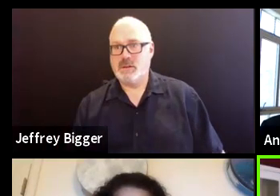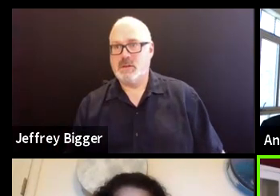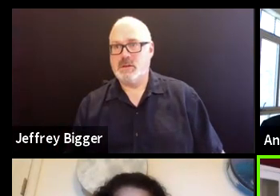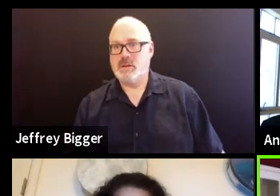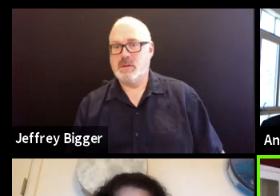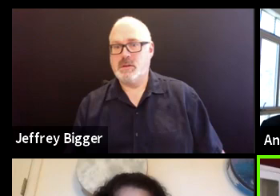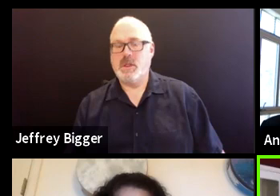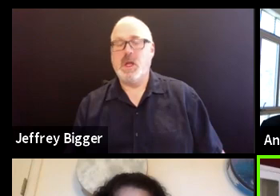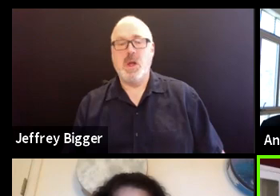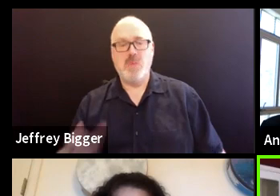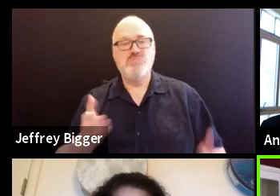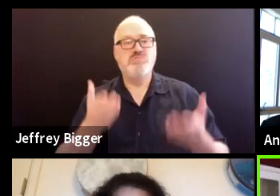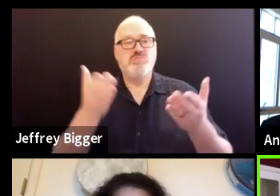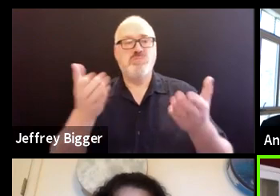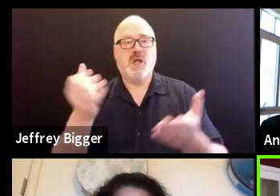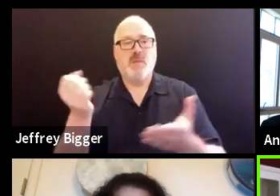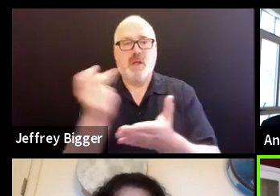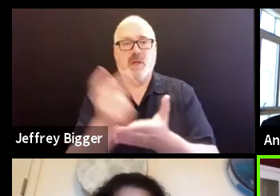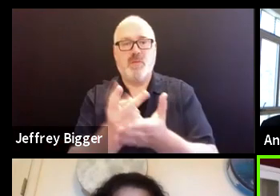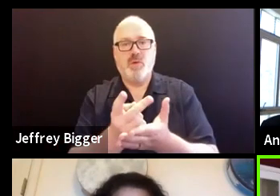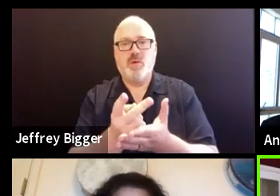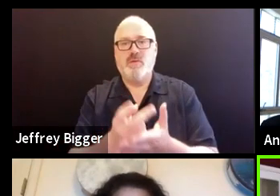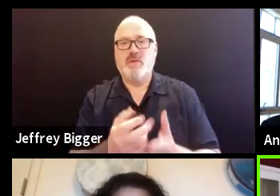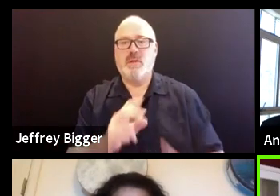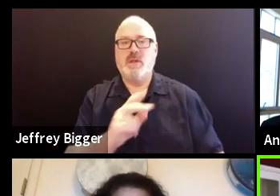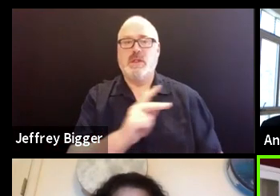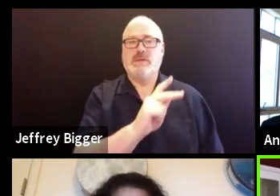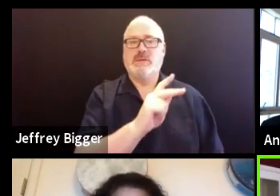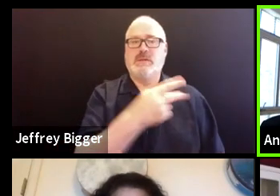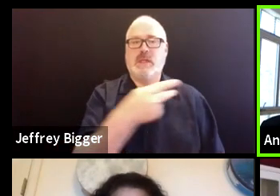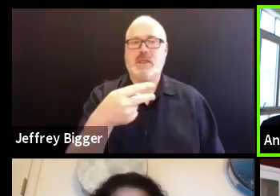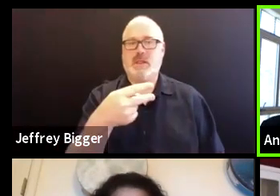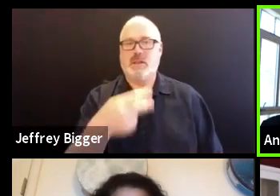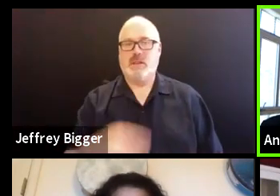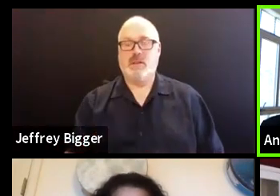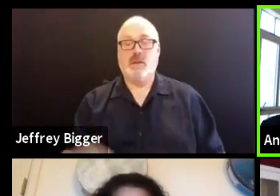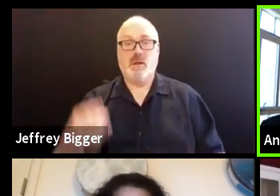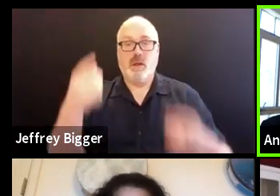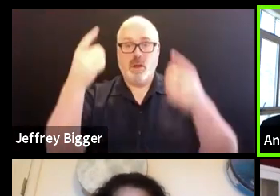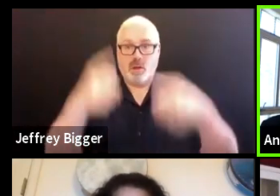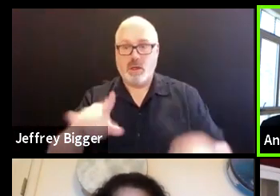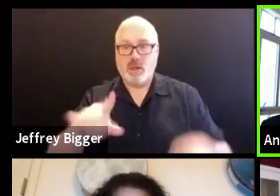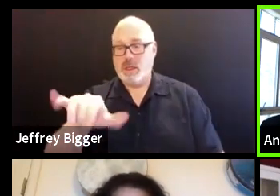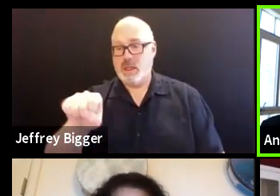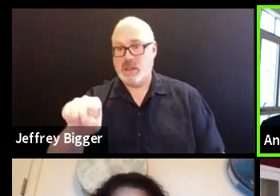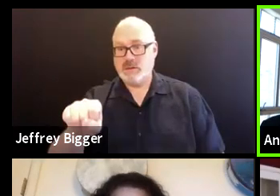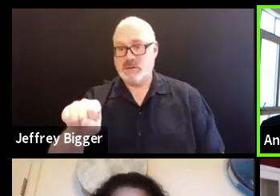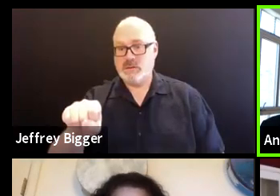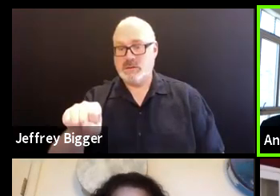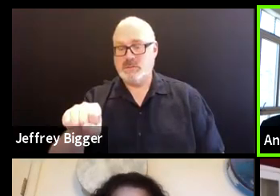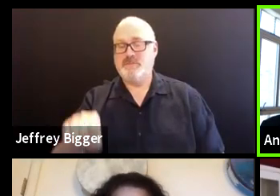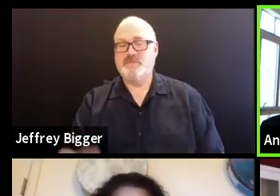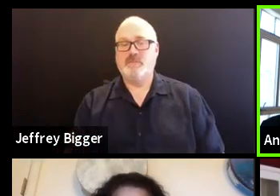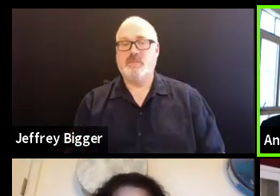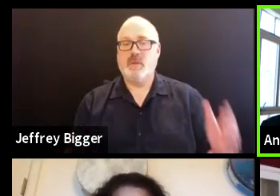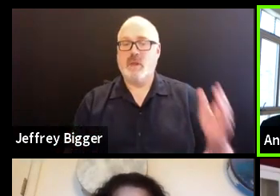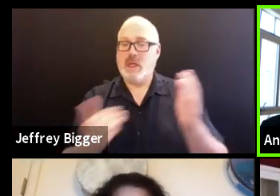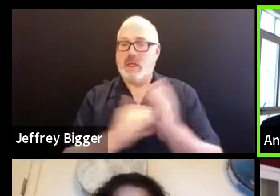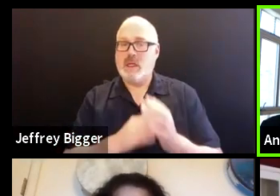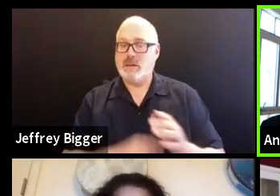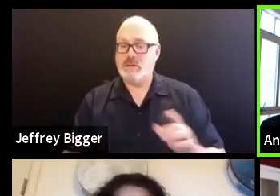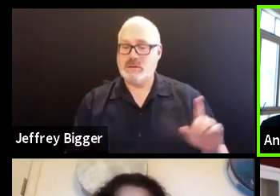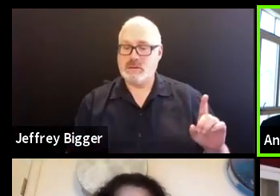Recommend approval. Second. All in favor? Aye.